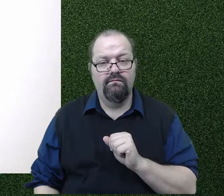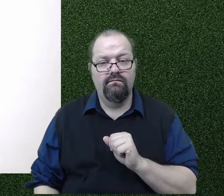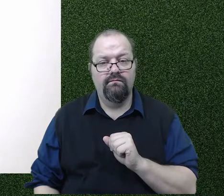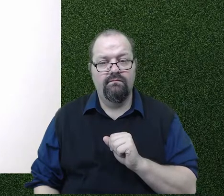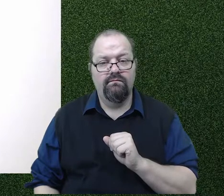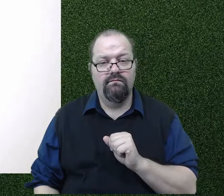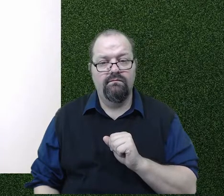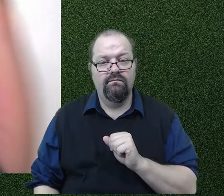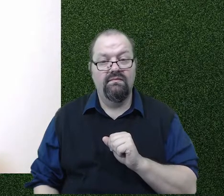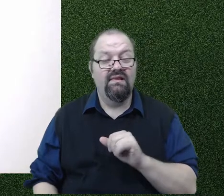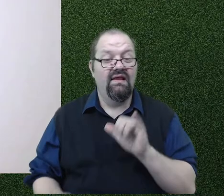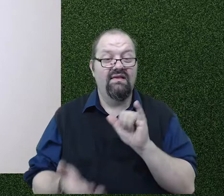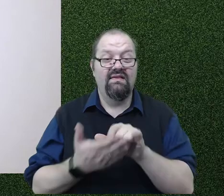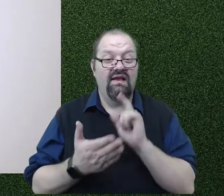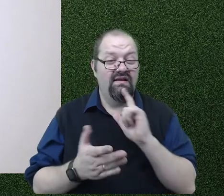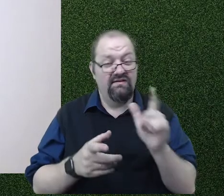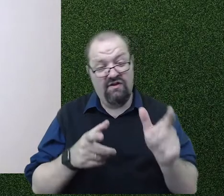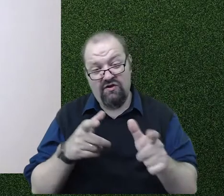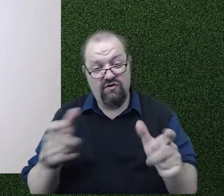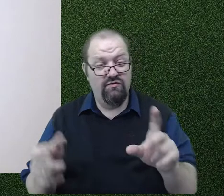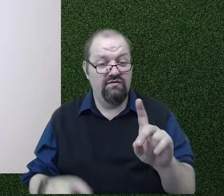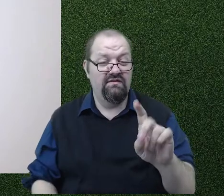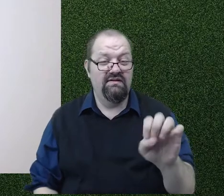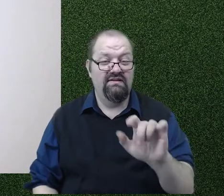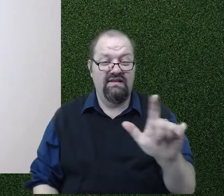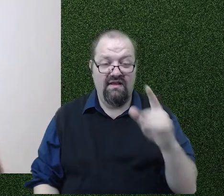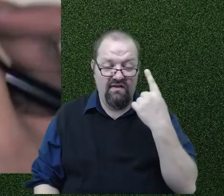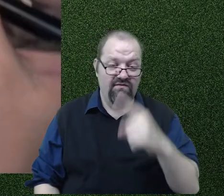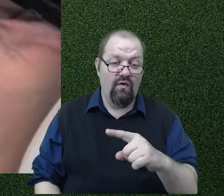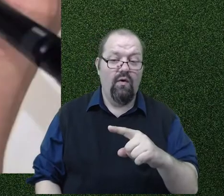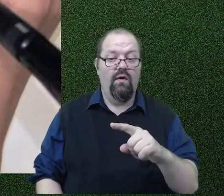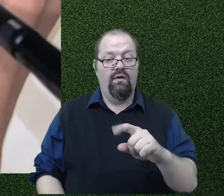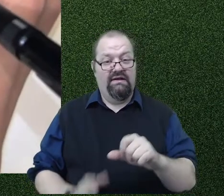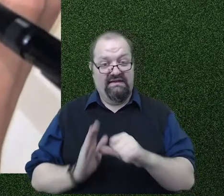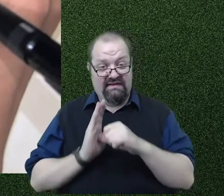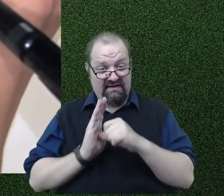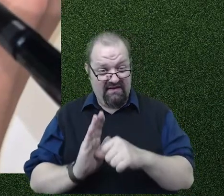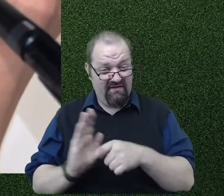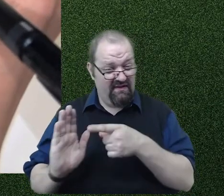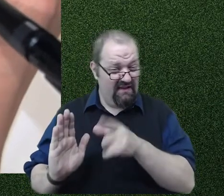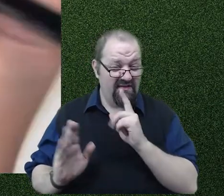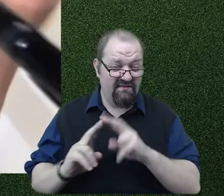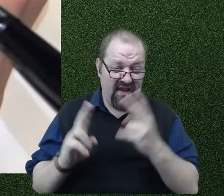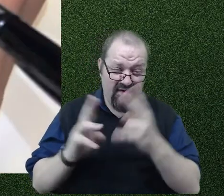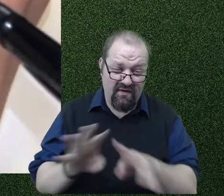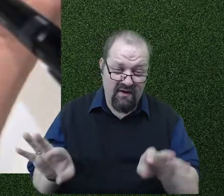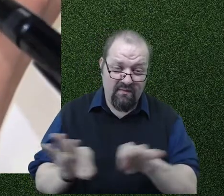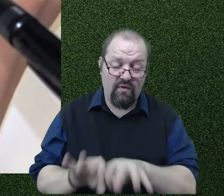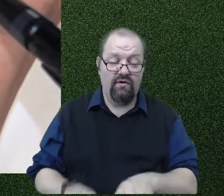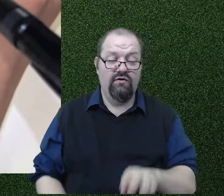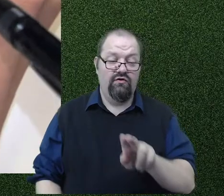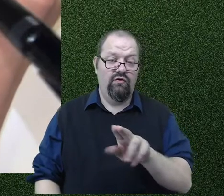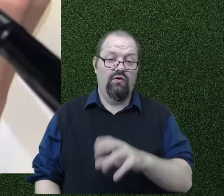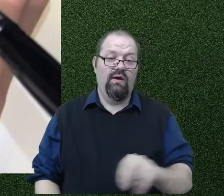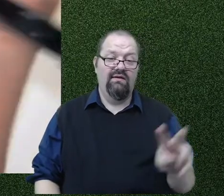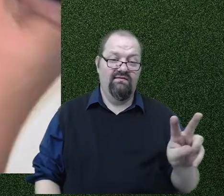So that is a huge deal as far as significance is concerned. Here's U and V.